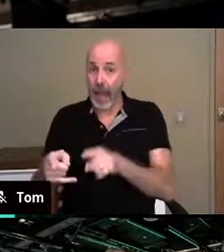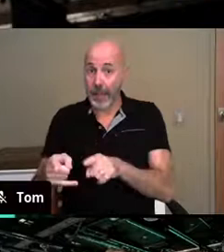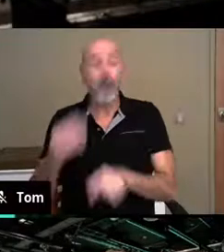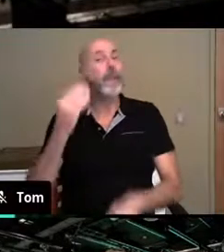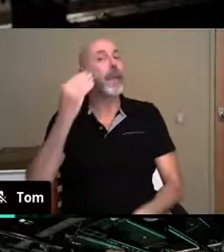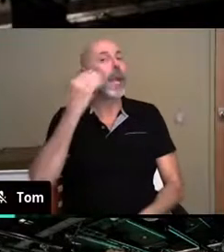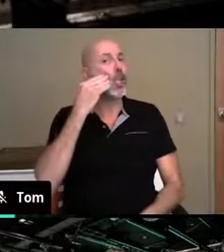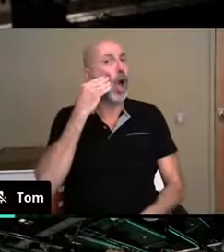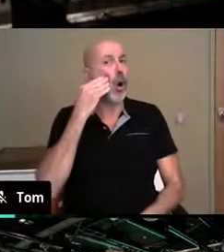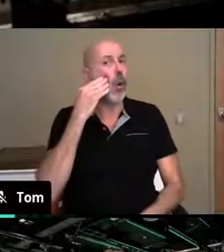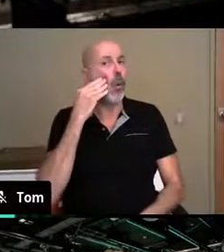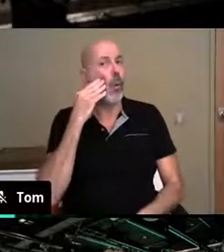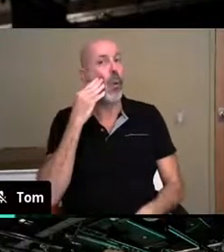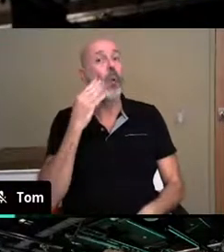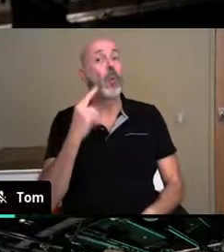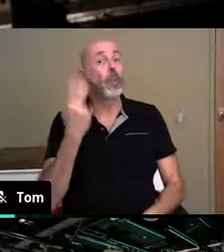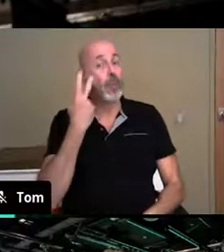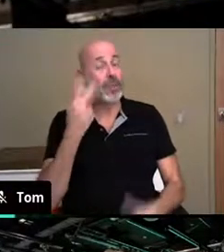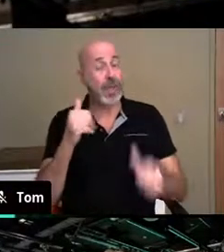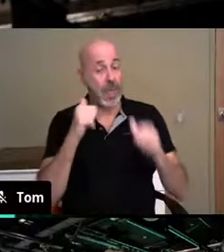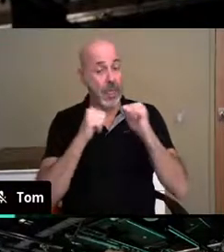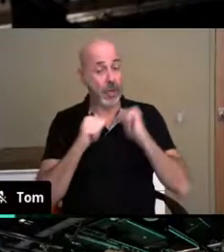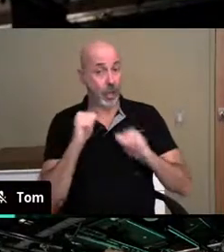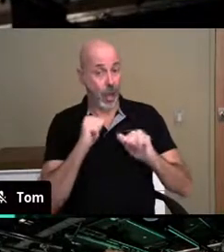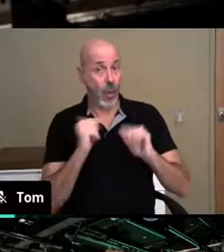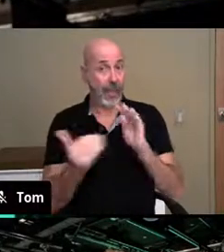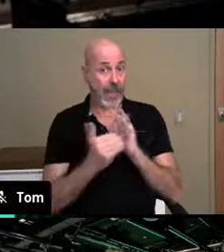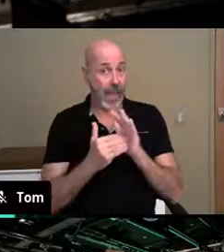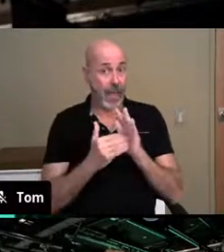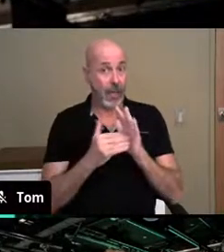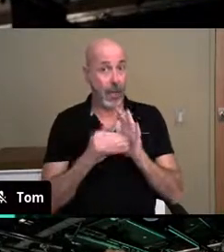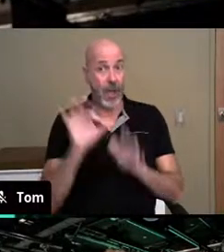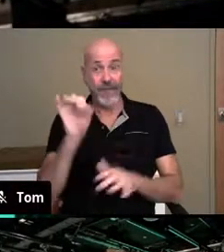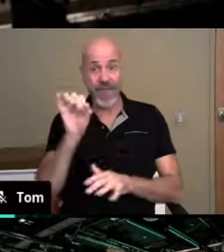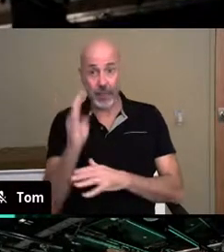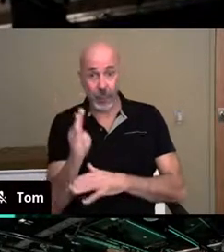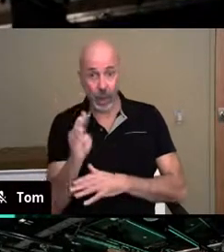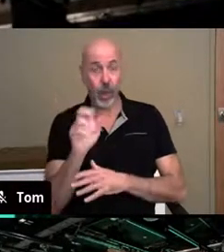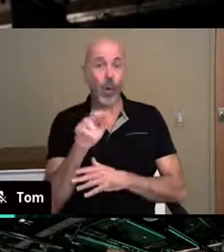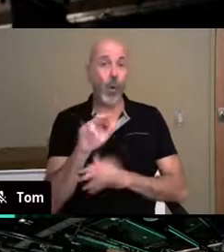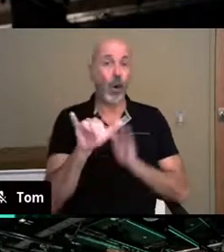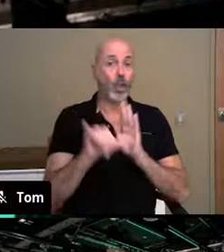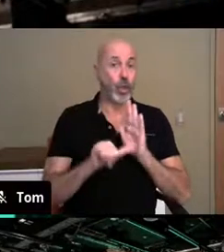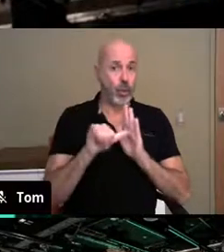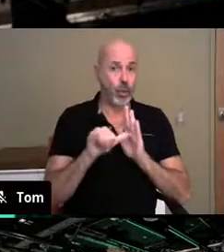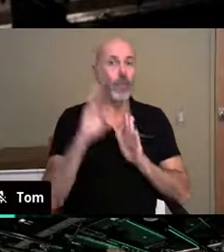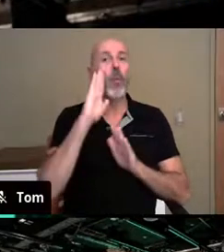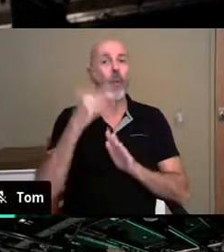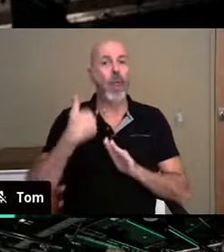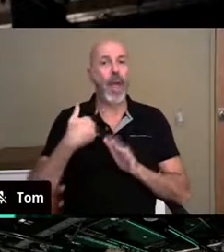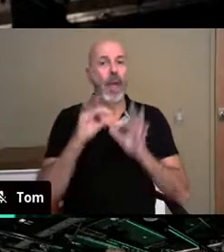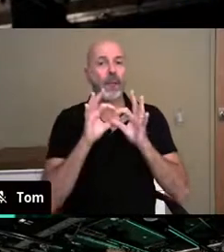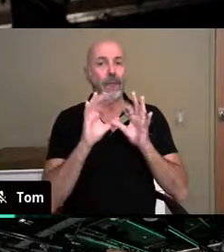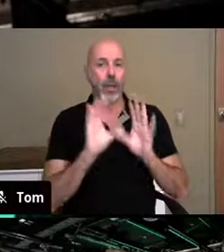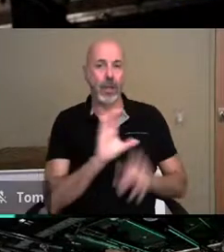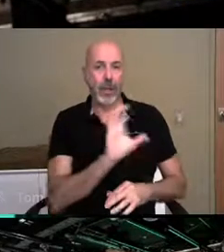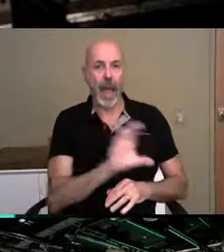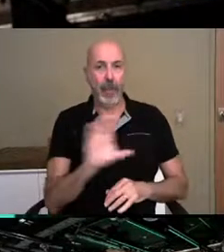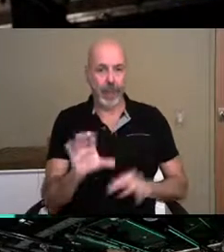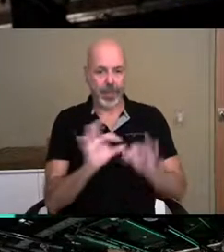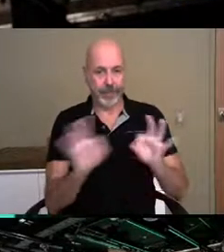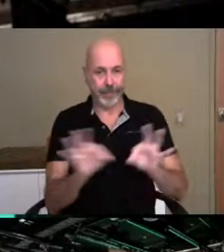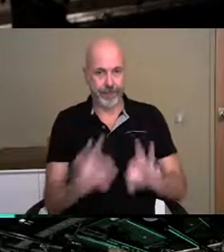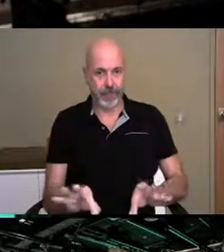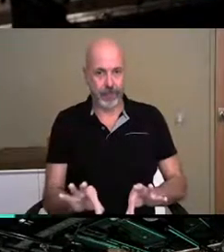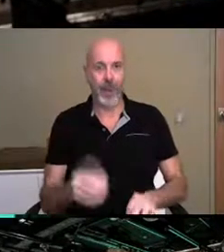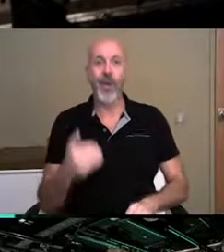fact that the rebroadcast on Facebook and YouTube will have closed captioning. Craig, we